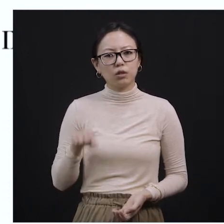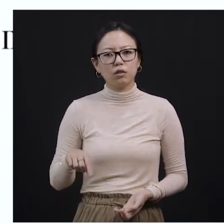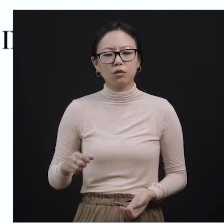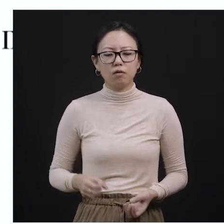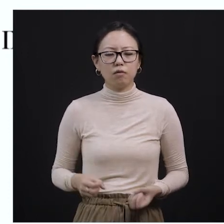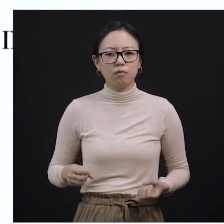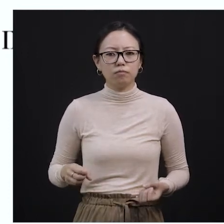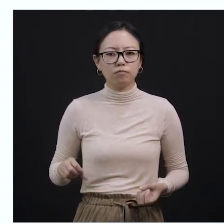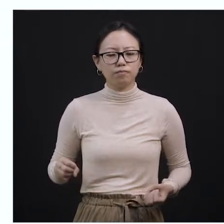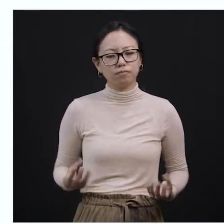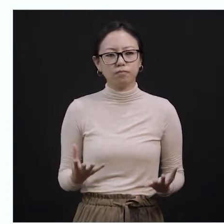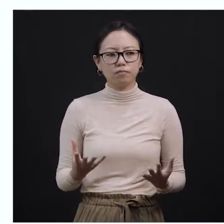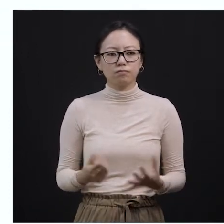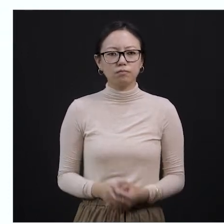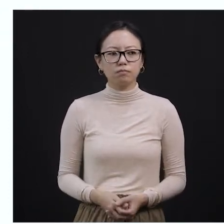first exercise.